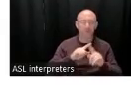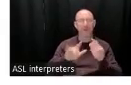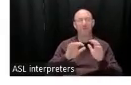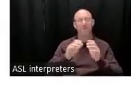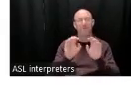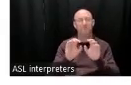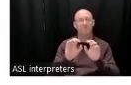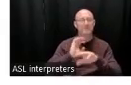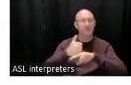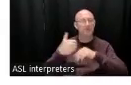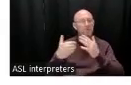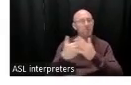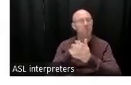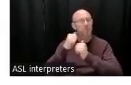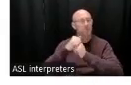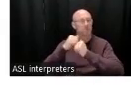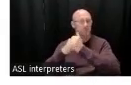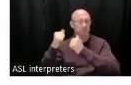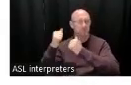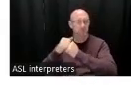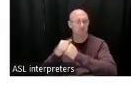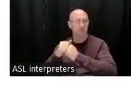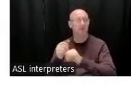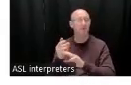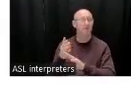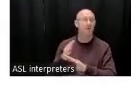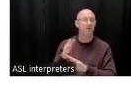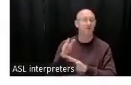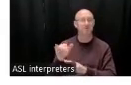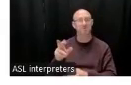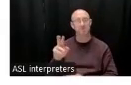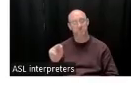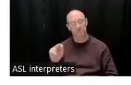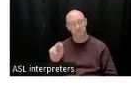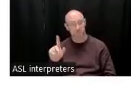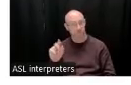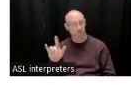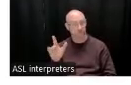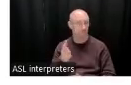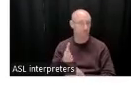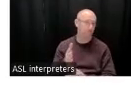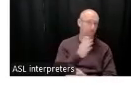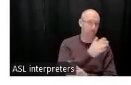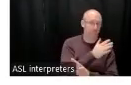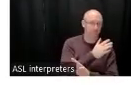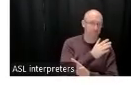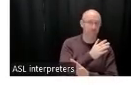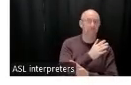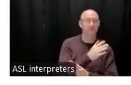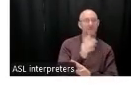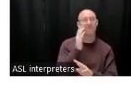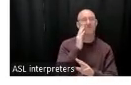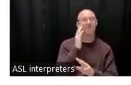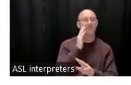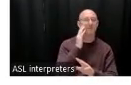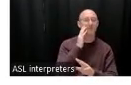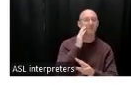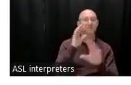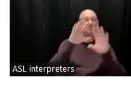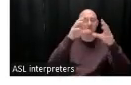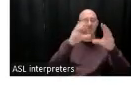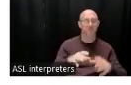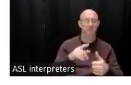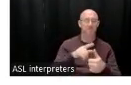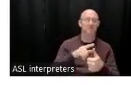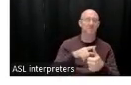framework. So previously, before January of this year, you're probably familiar with the categories of